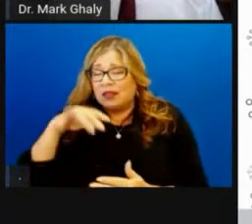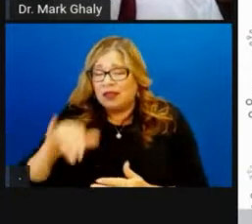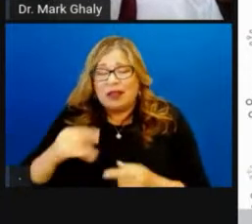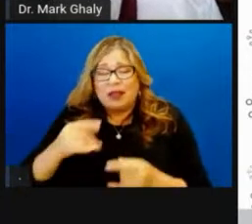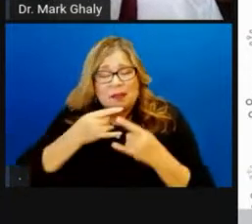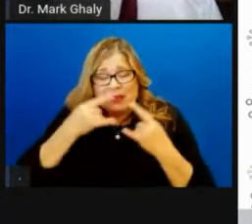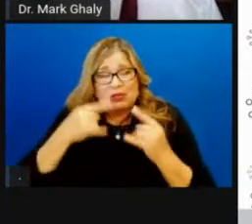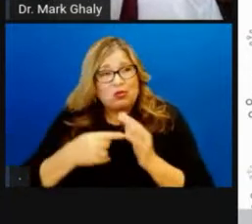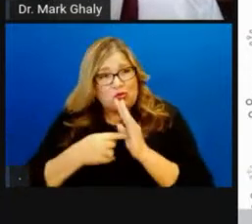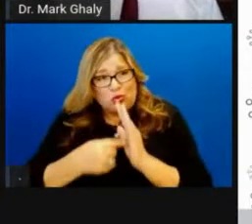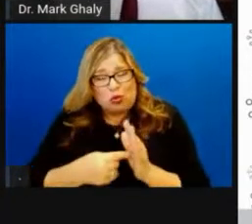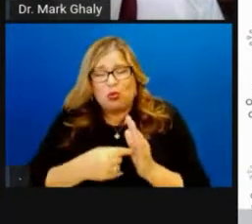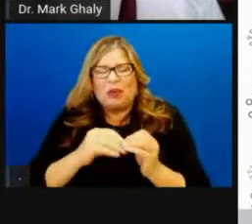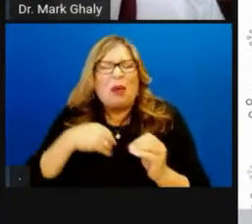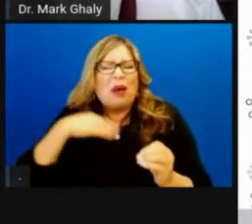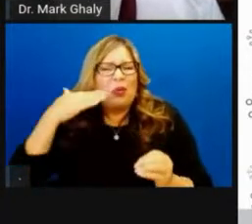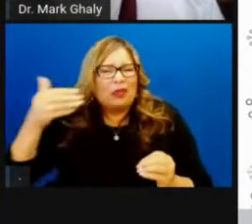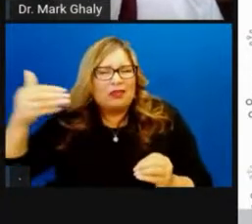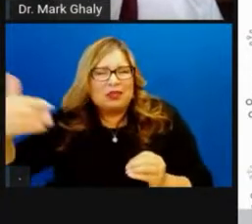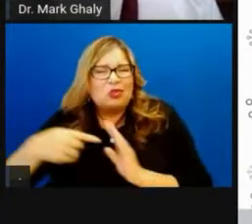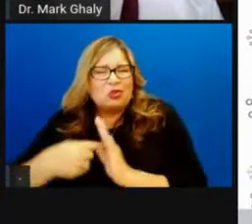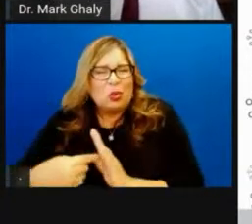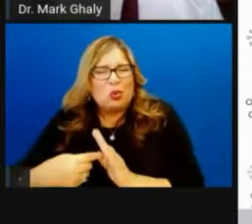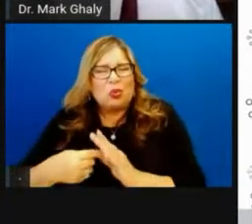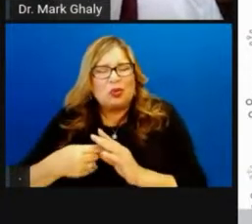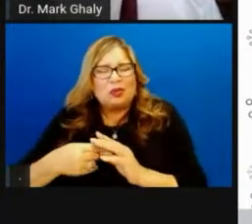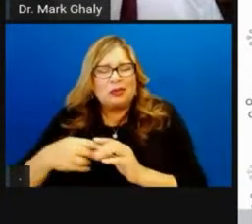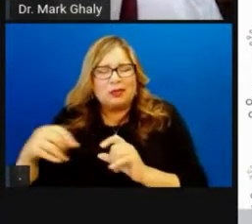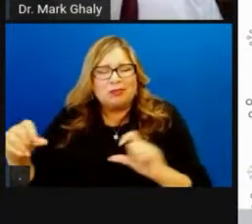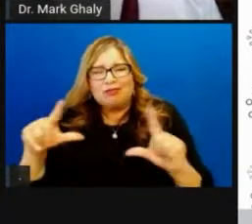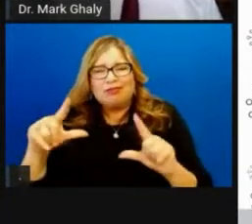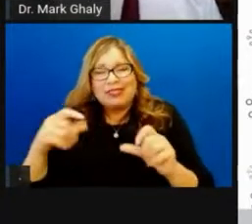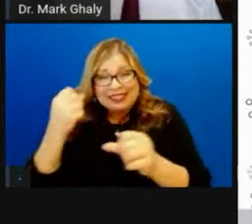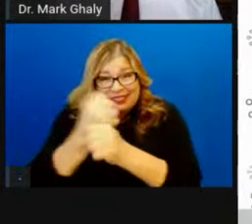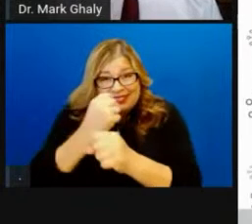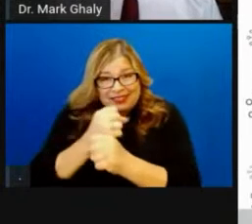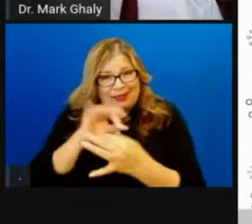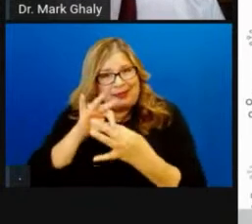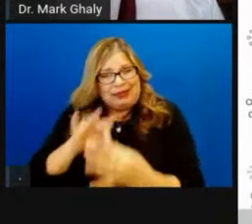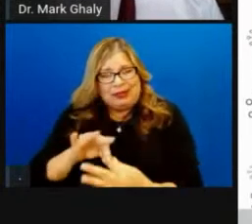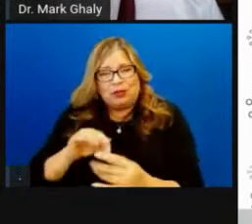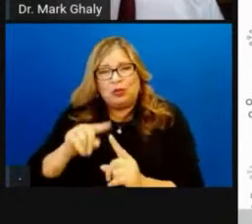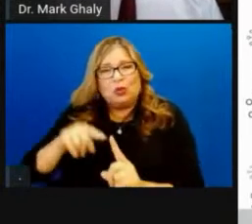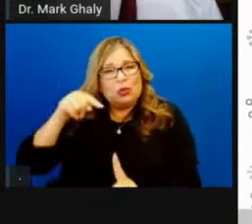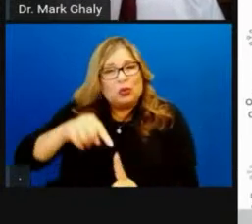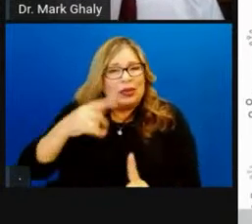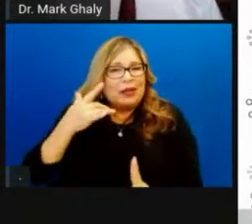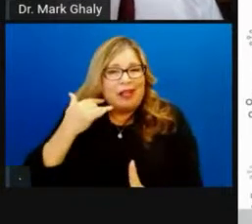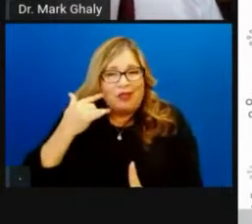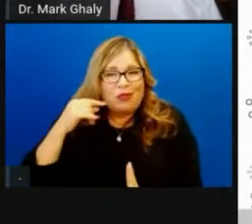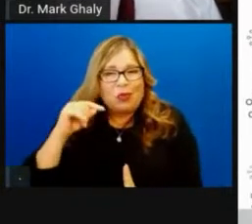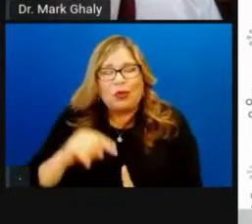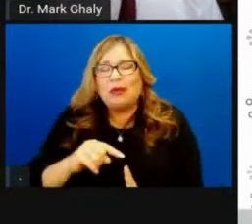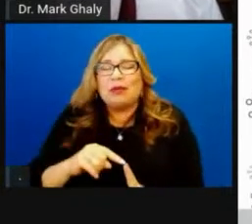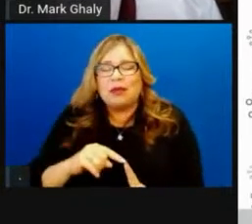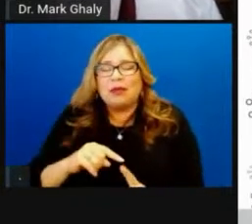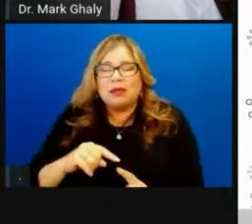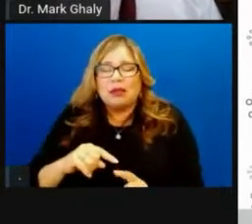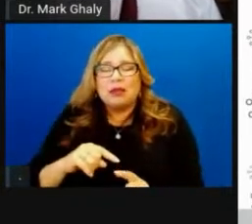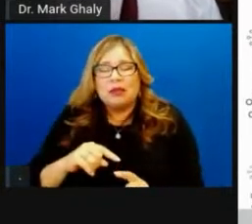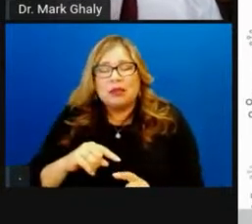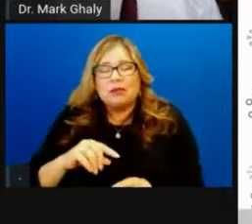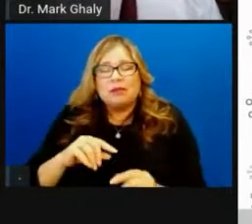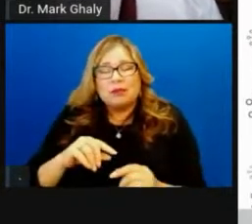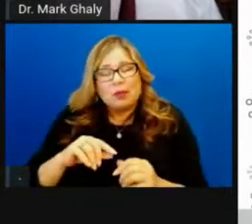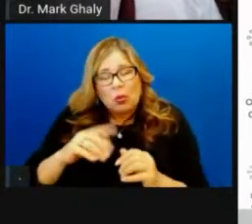show another slide in a moment about some of the data that's specific to California that's demonstrated at times in the pandemic the value